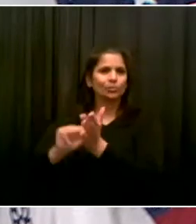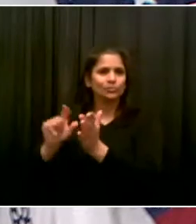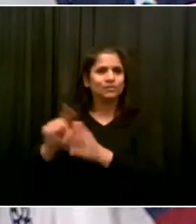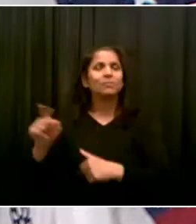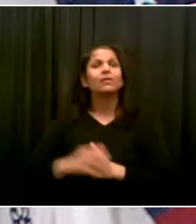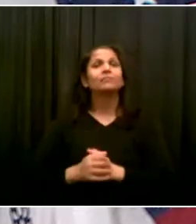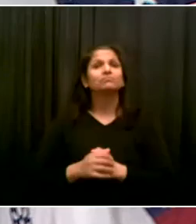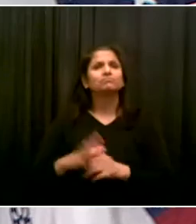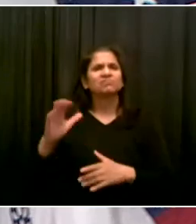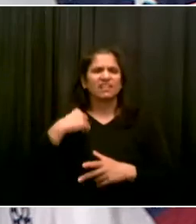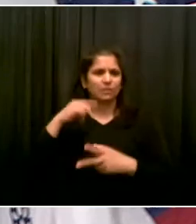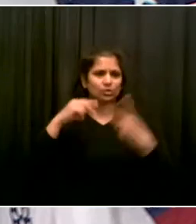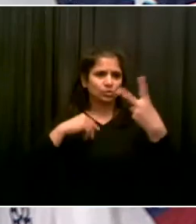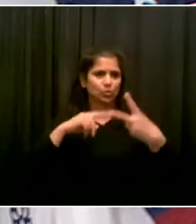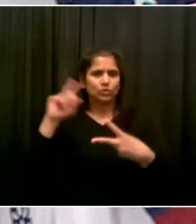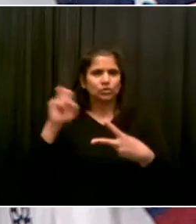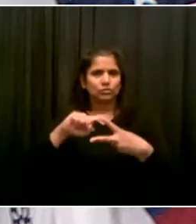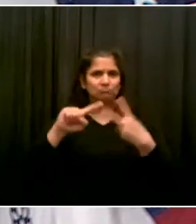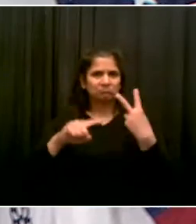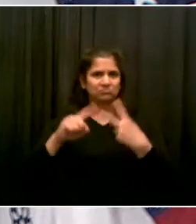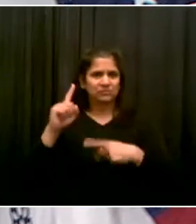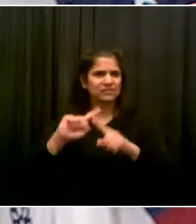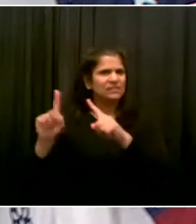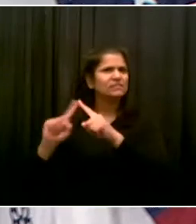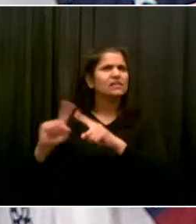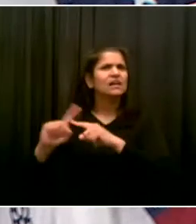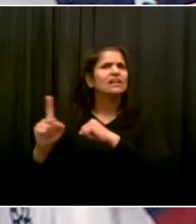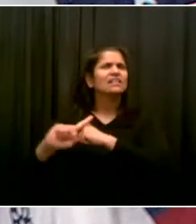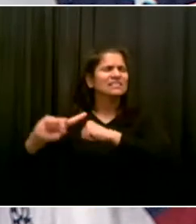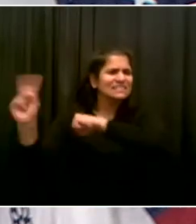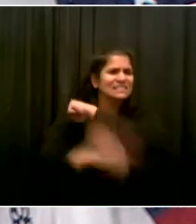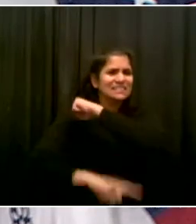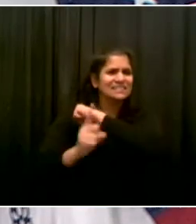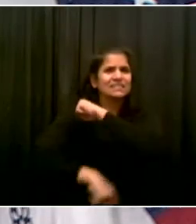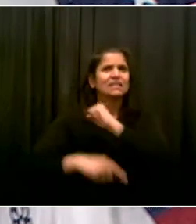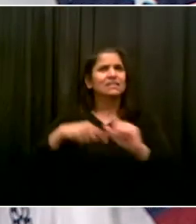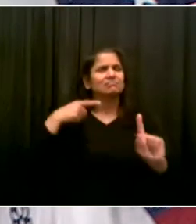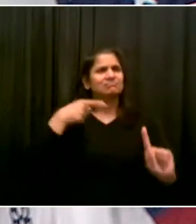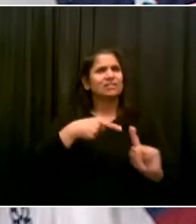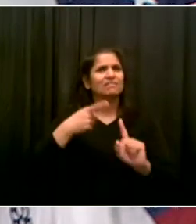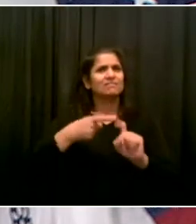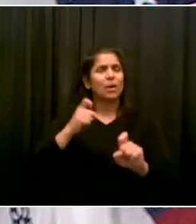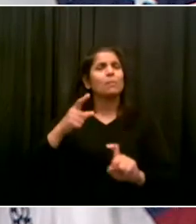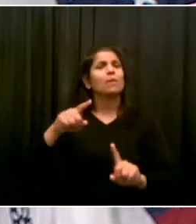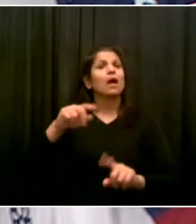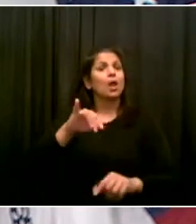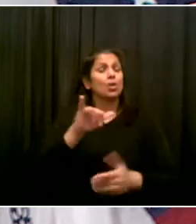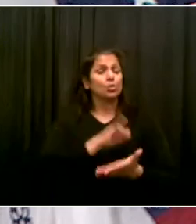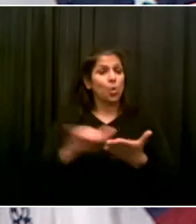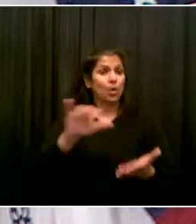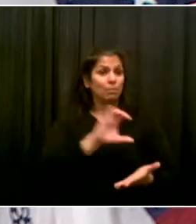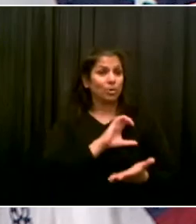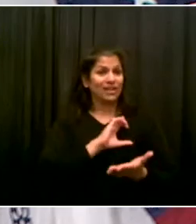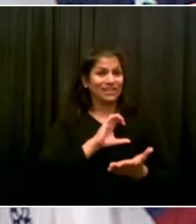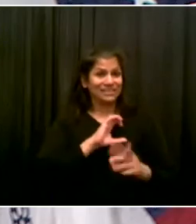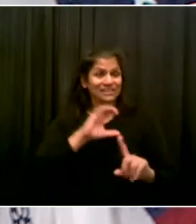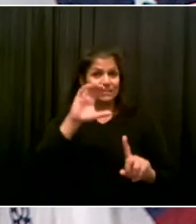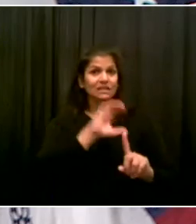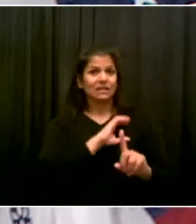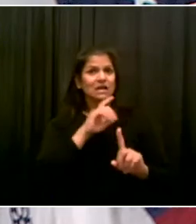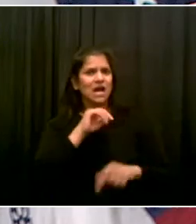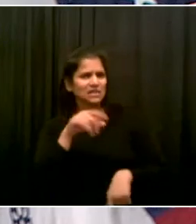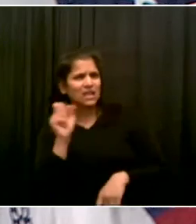If I ask them, what discipline did an officer receive for a particular incident? The